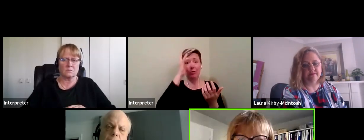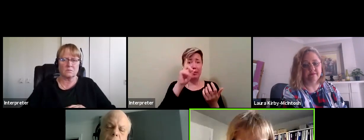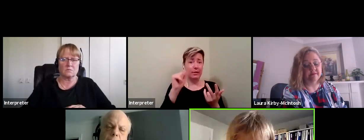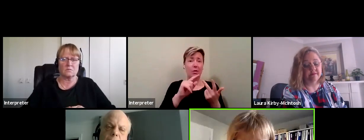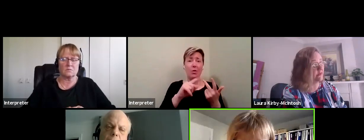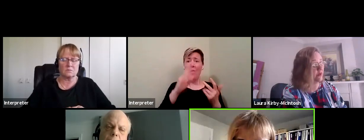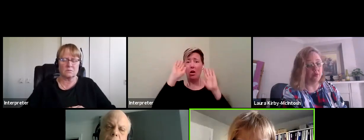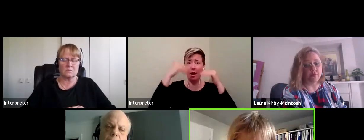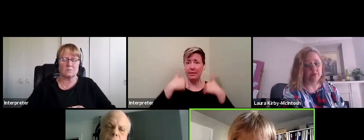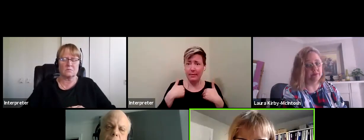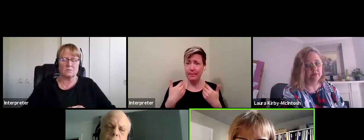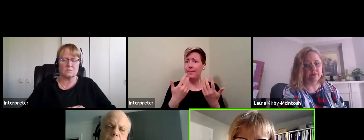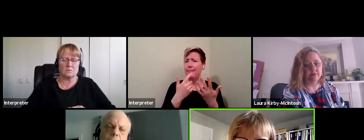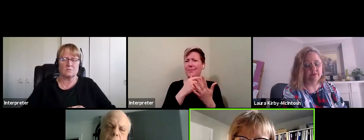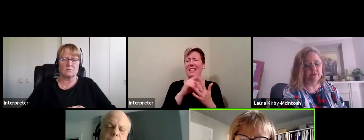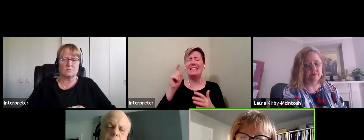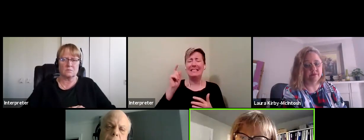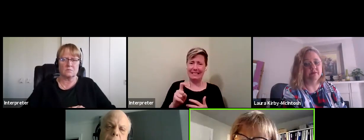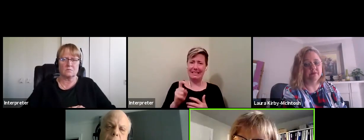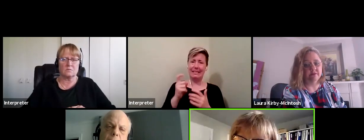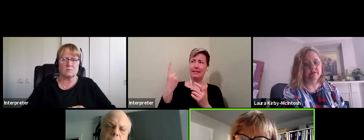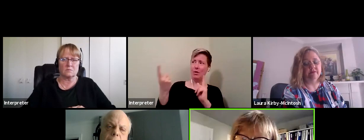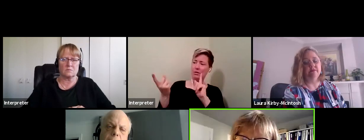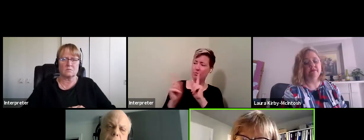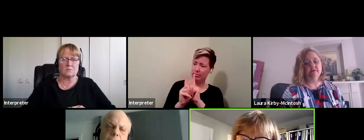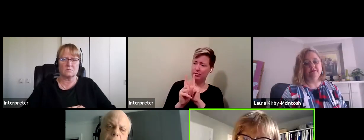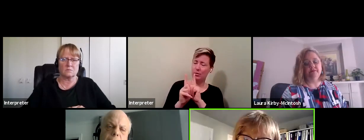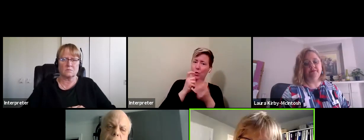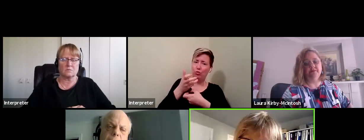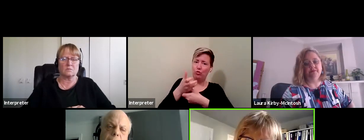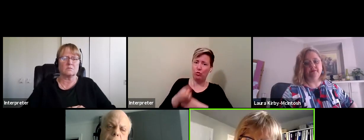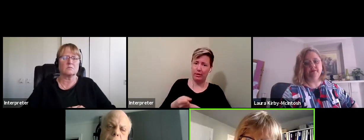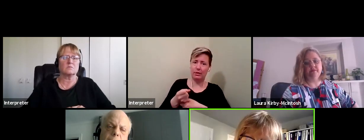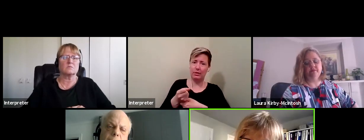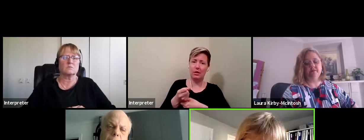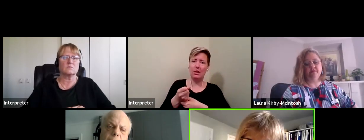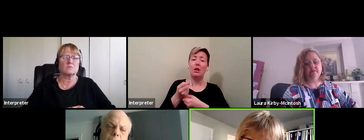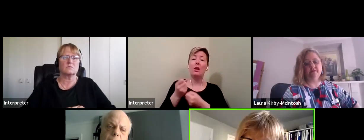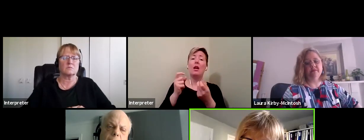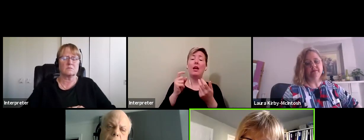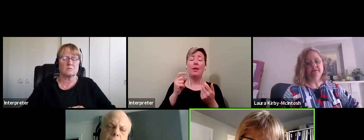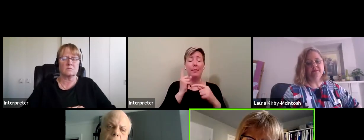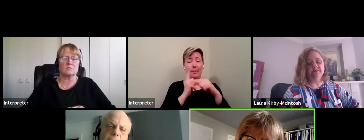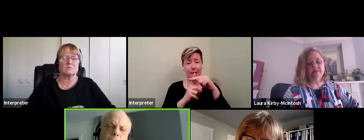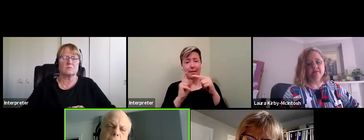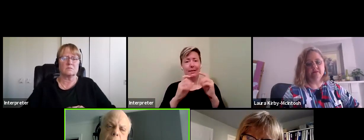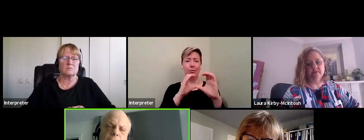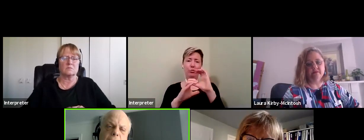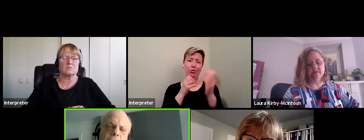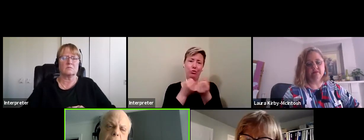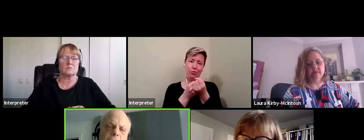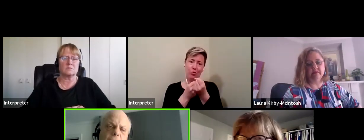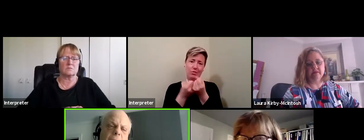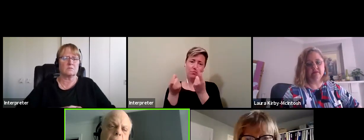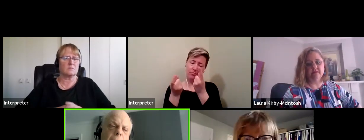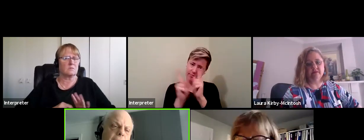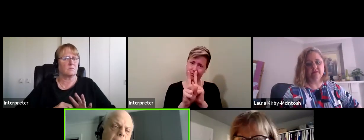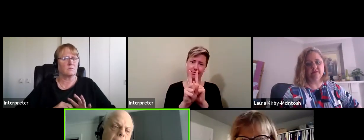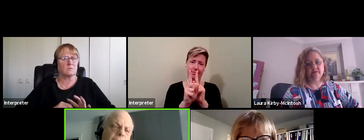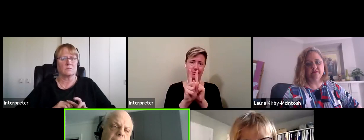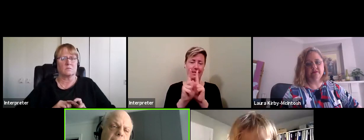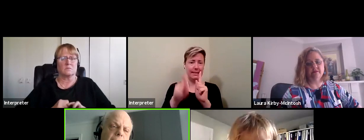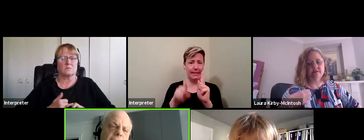isolation. They need people they trust with them, and they need a communication assistance there. So in other words, I just so see let